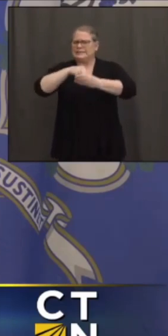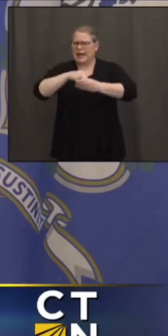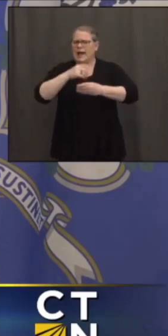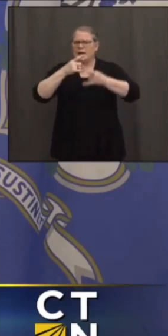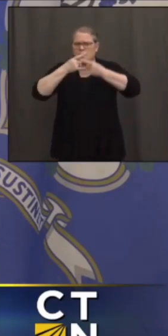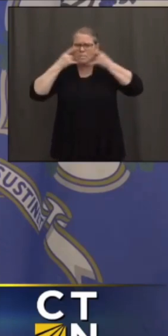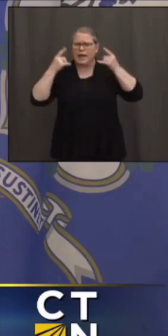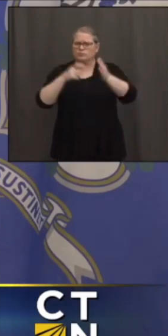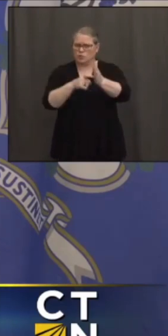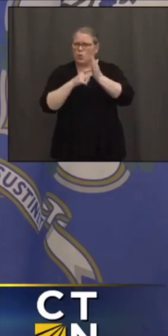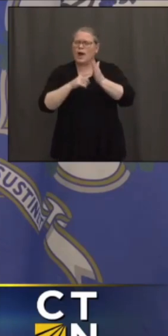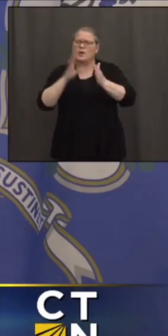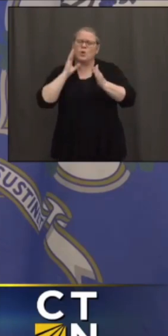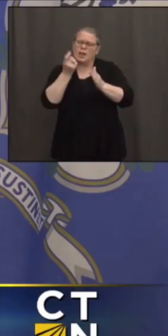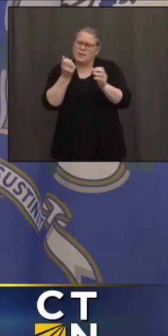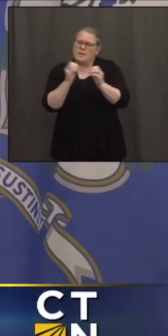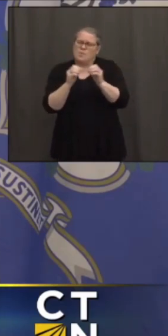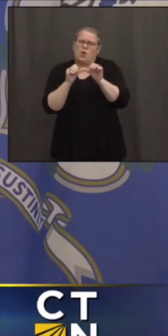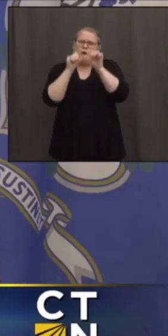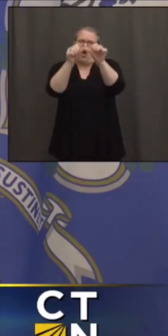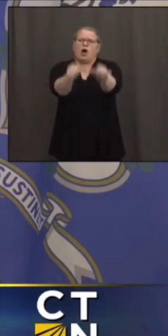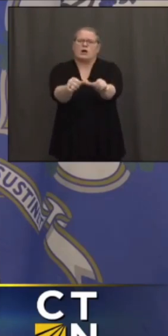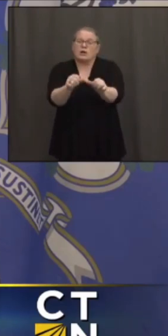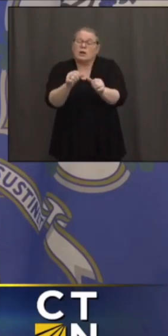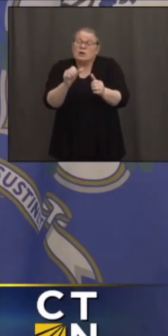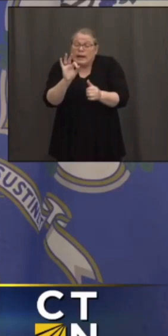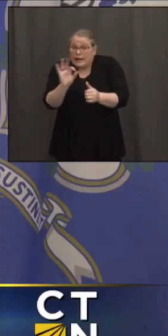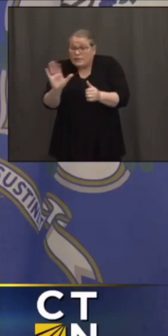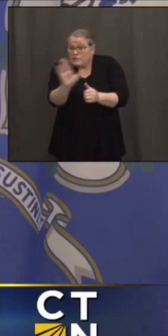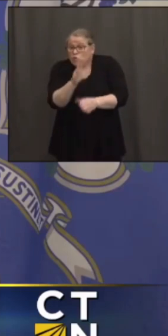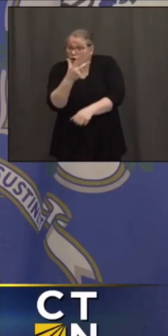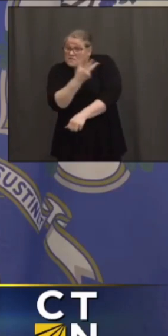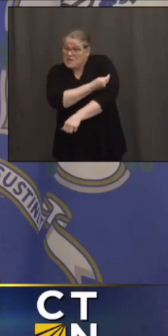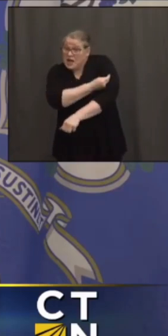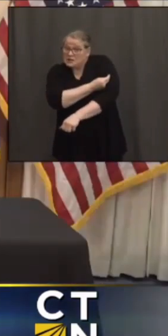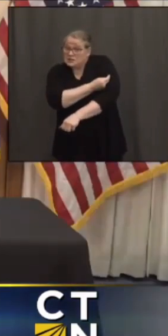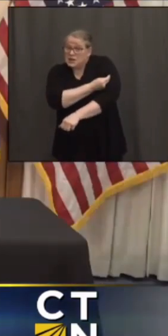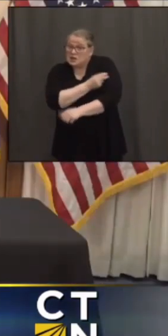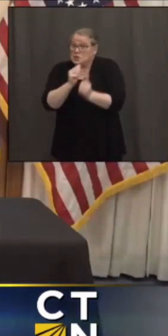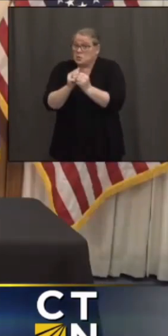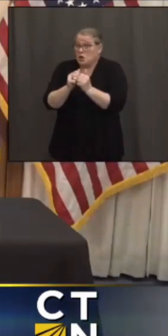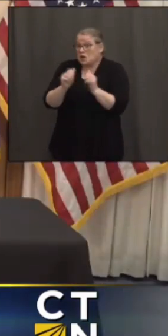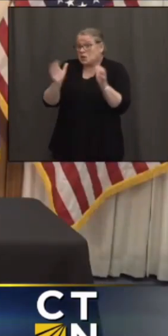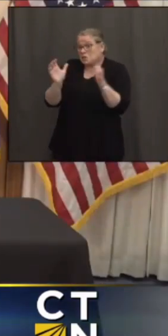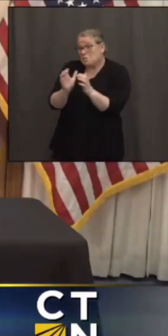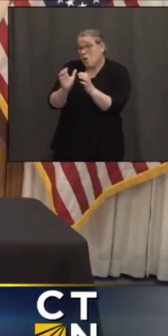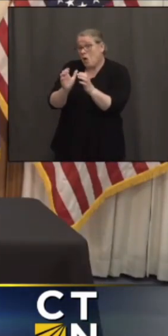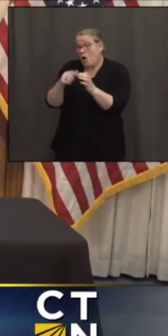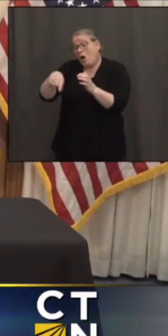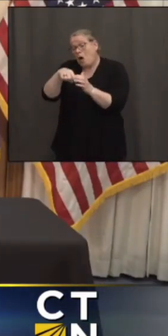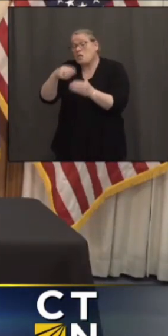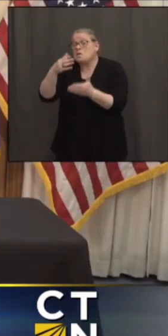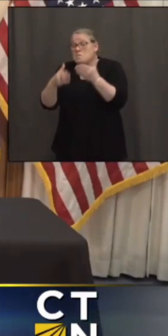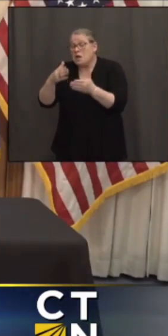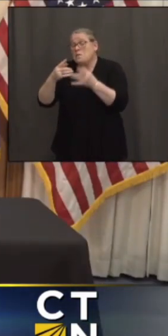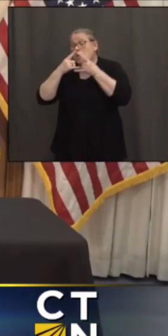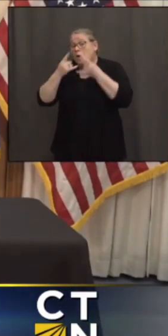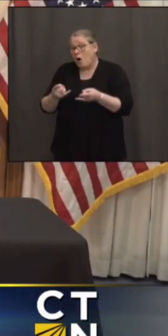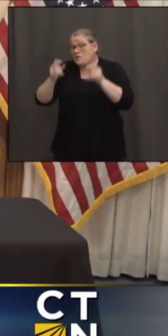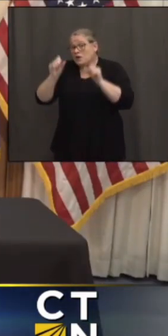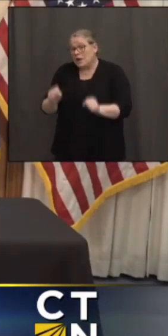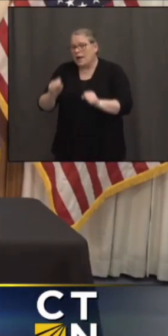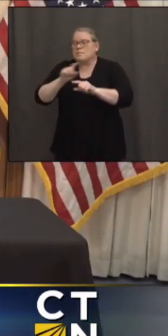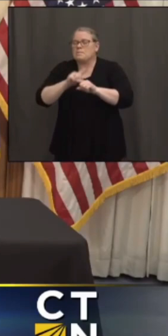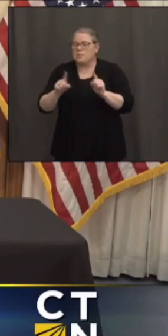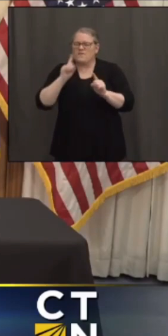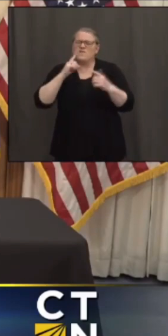you're vaccinated in, crowded public places. But that's it. And in terms of vaccinations, how would that